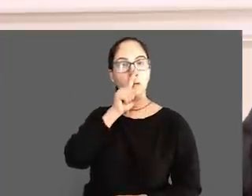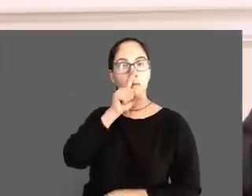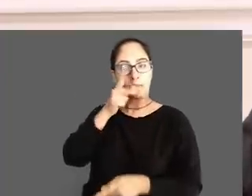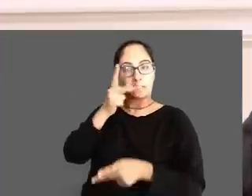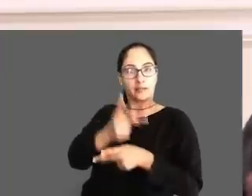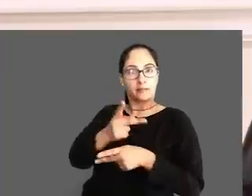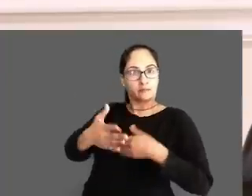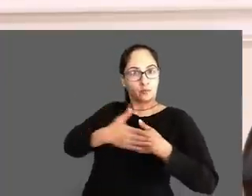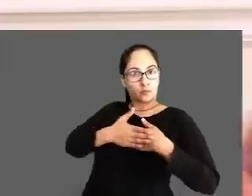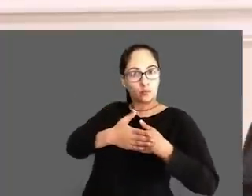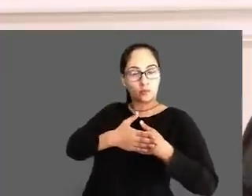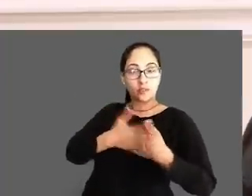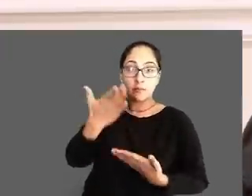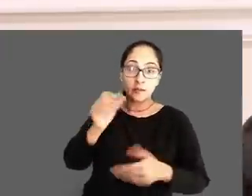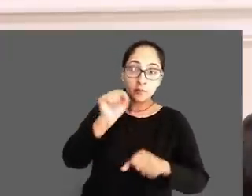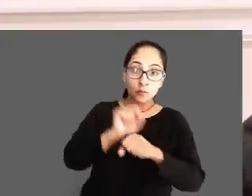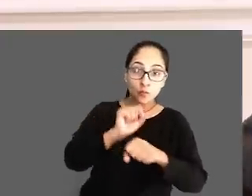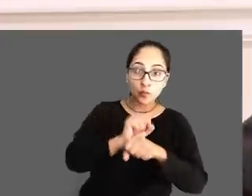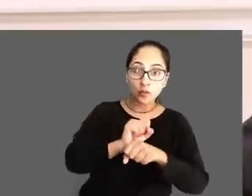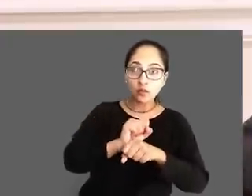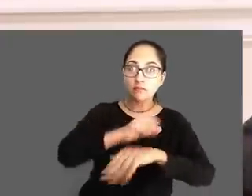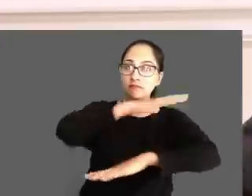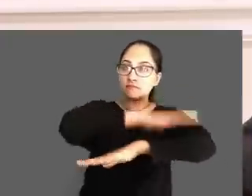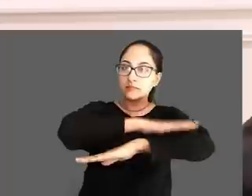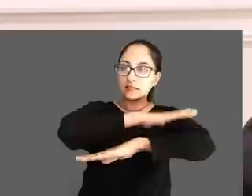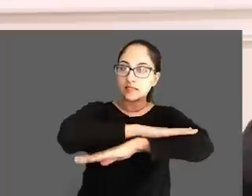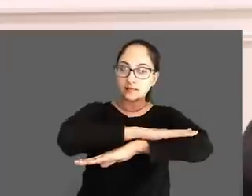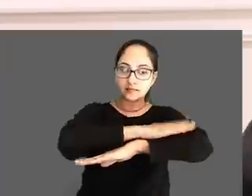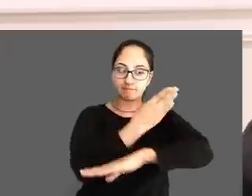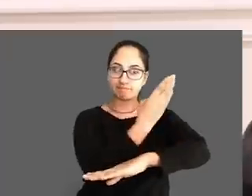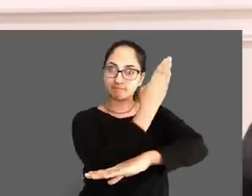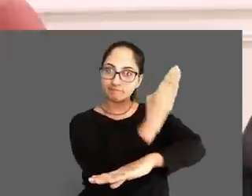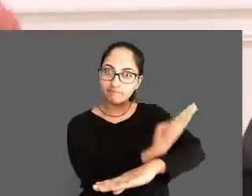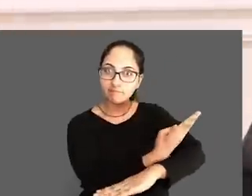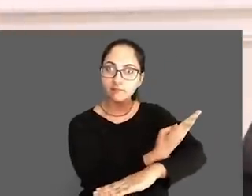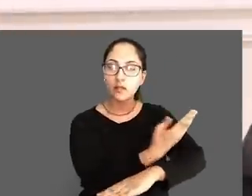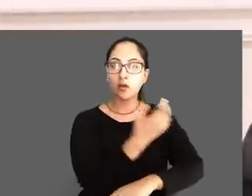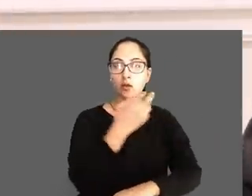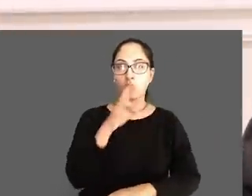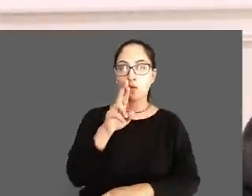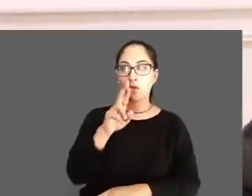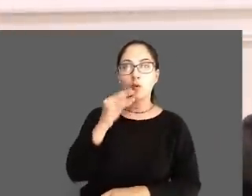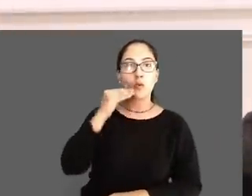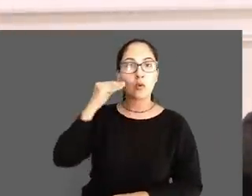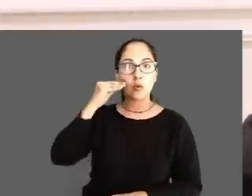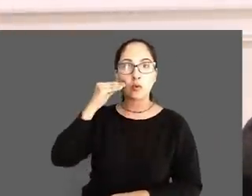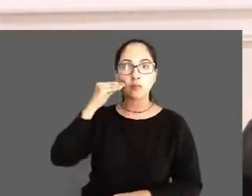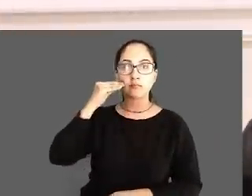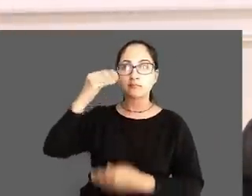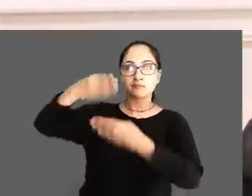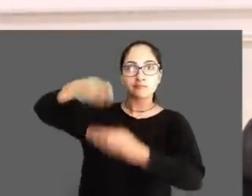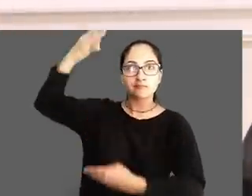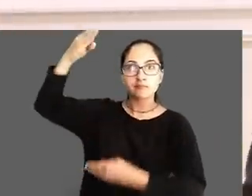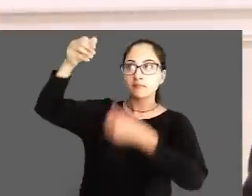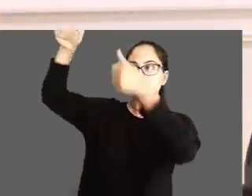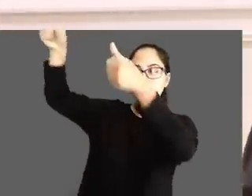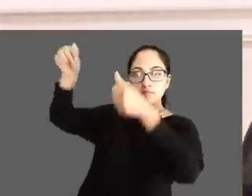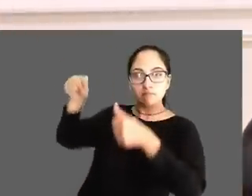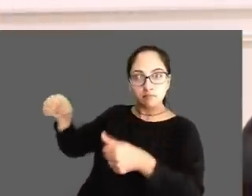picture of the imam close to us. You know, whether it's on our desk at work